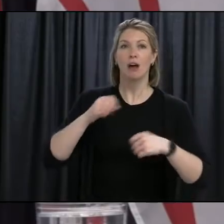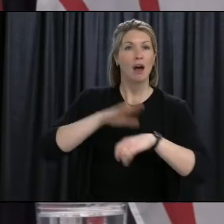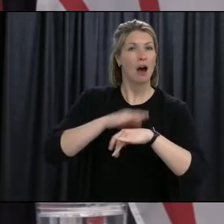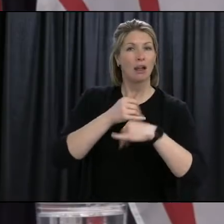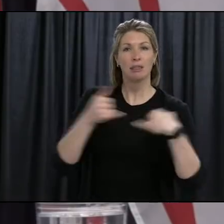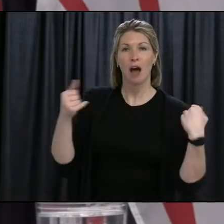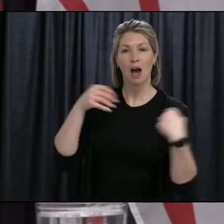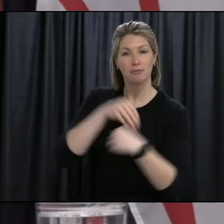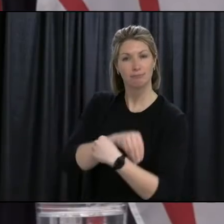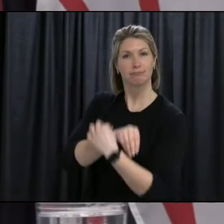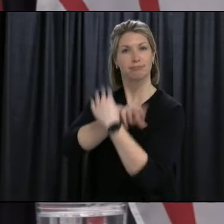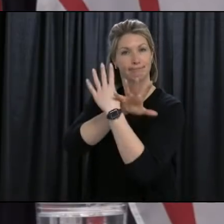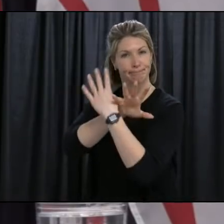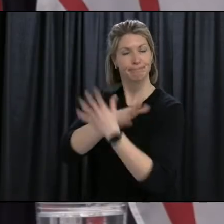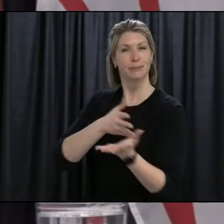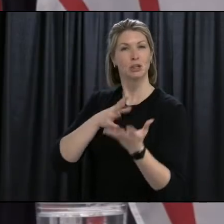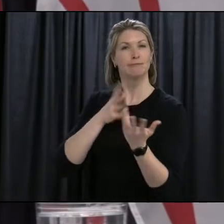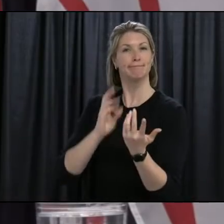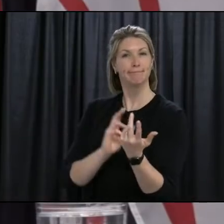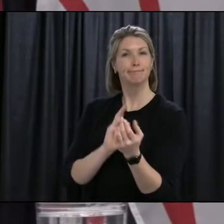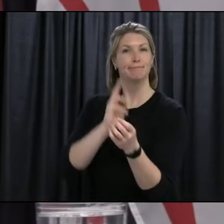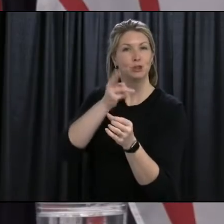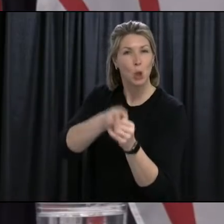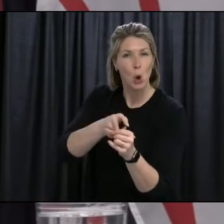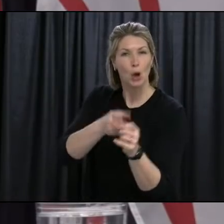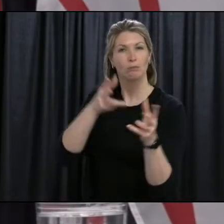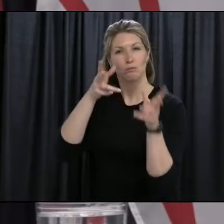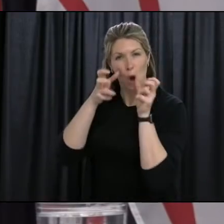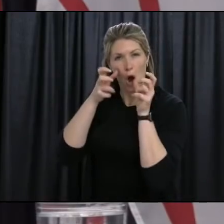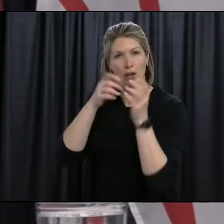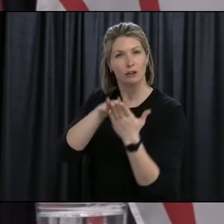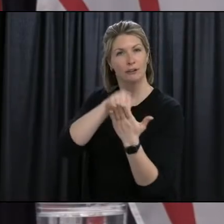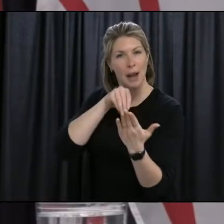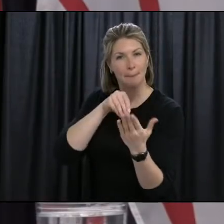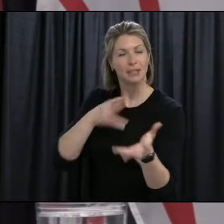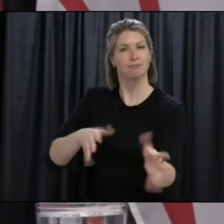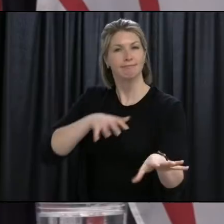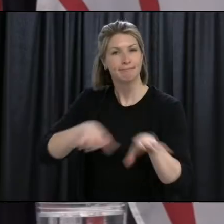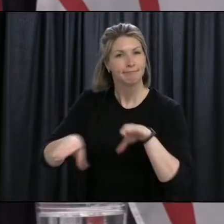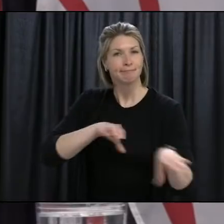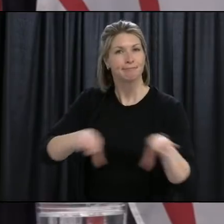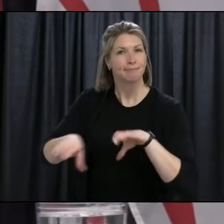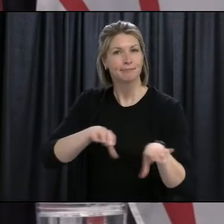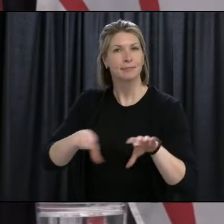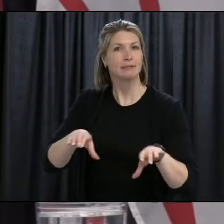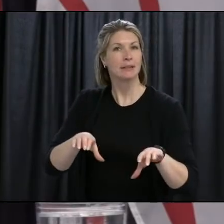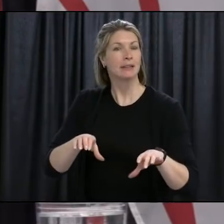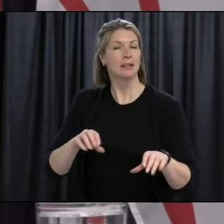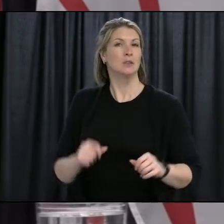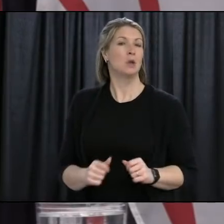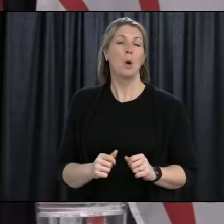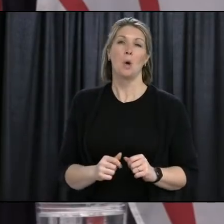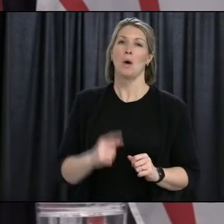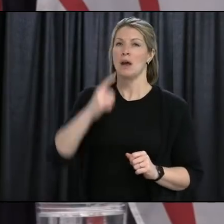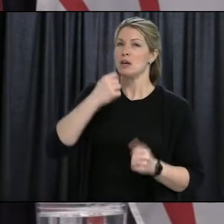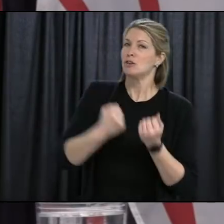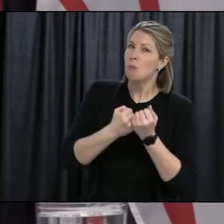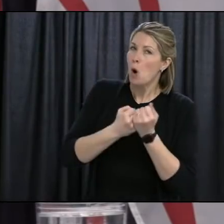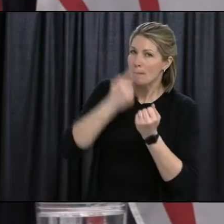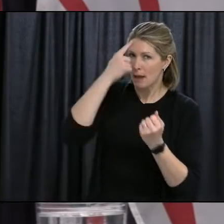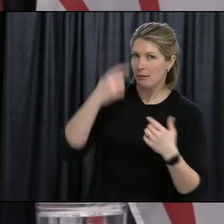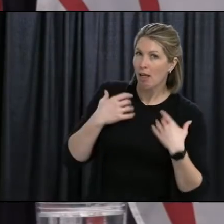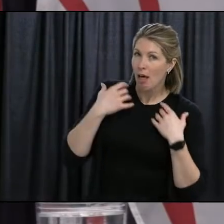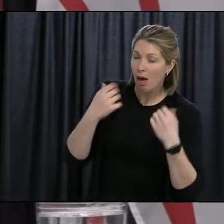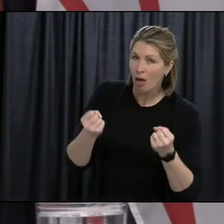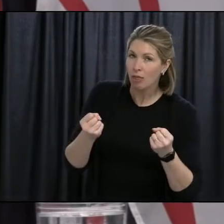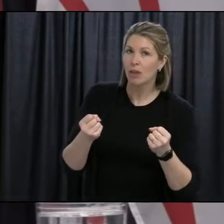your mental health safe, keep yourself in check with respect to your mental health, and you can do it safely. So please support local businesses